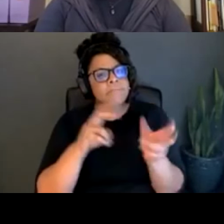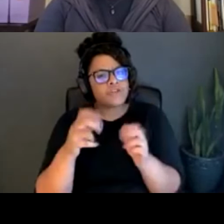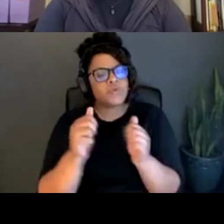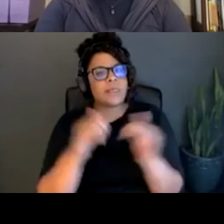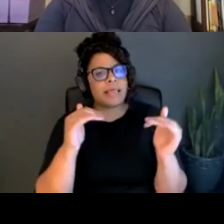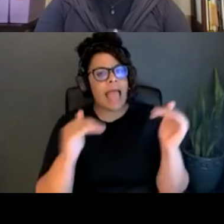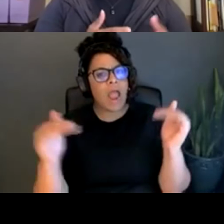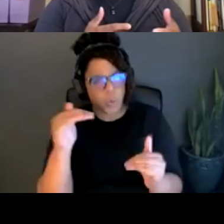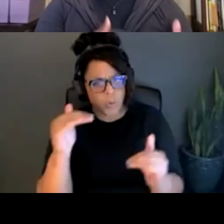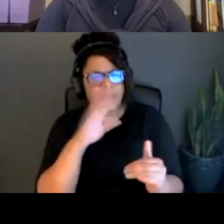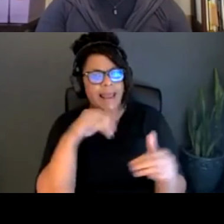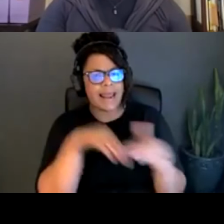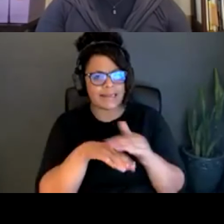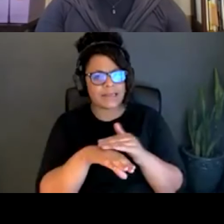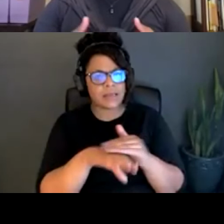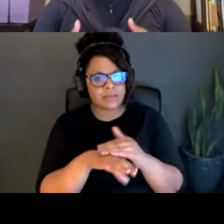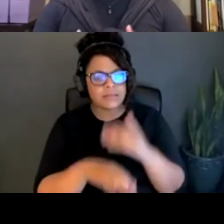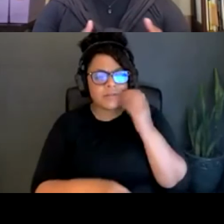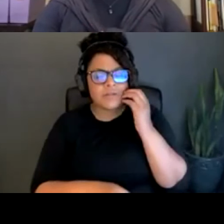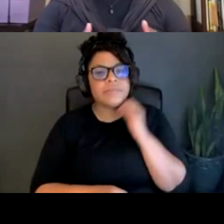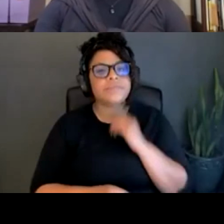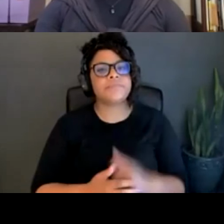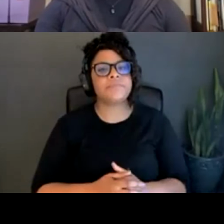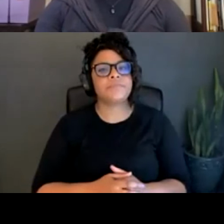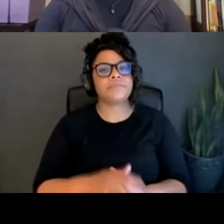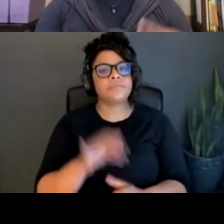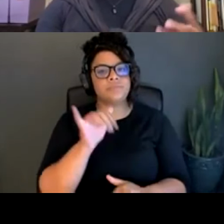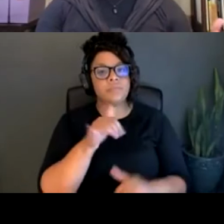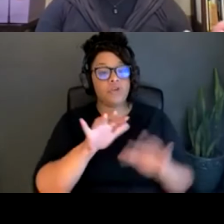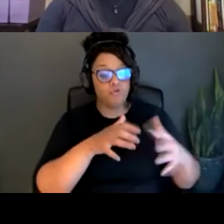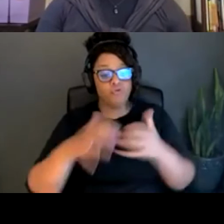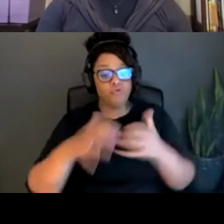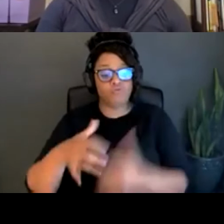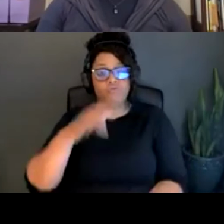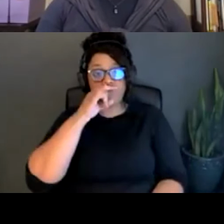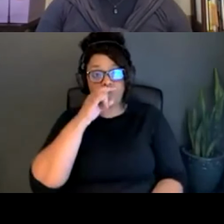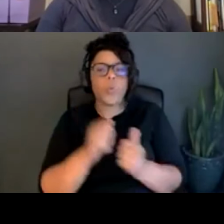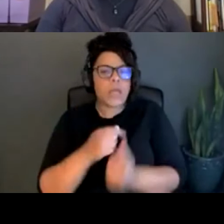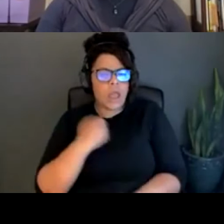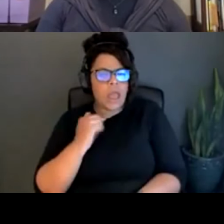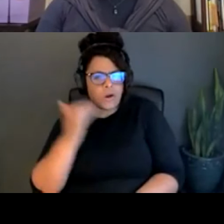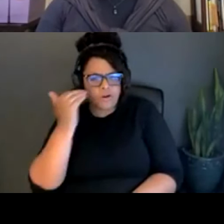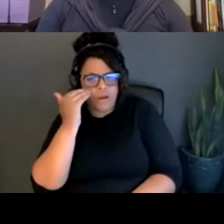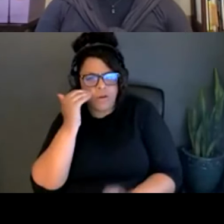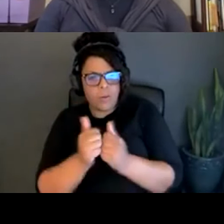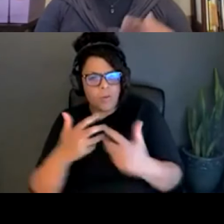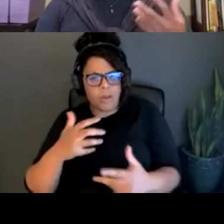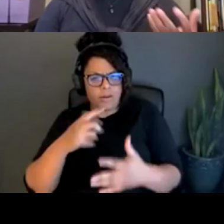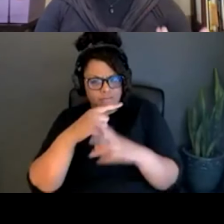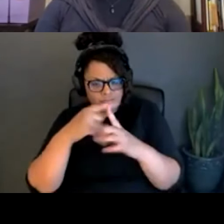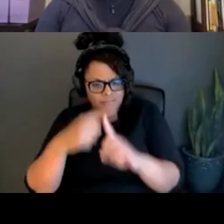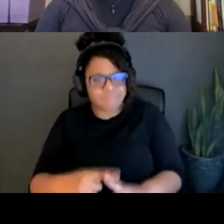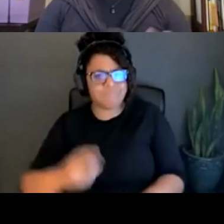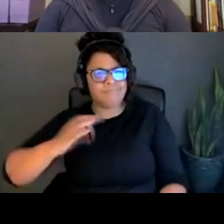and access when we consider that there are groups of children, given what we know about the benefits of play from